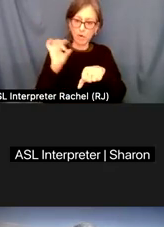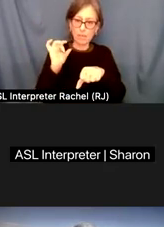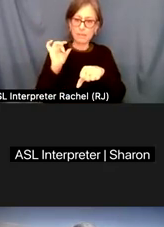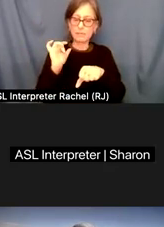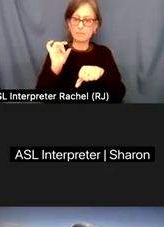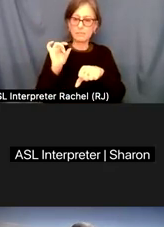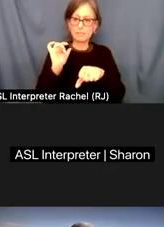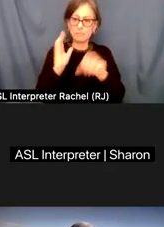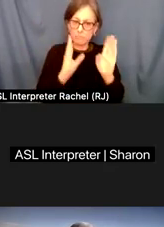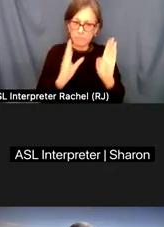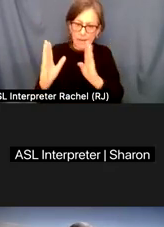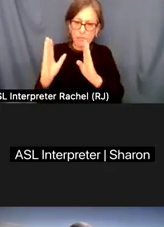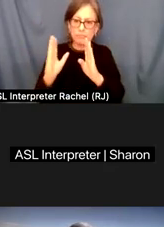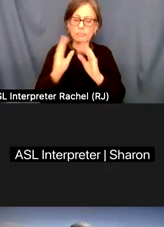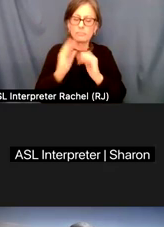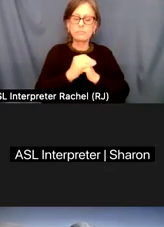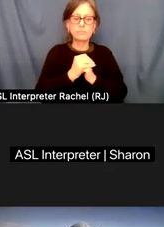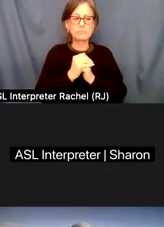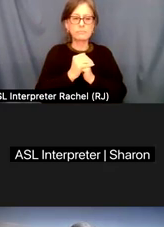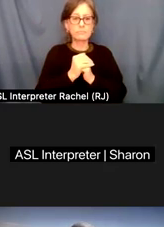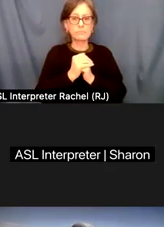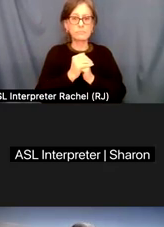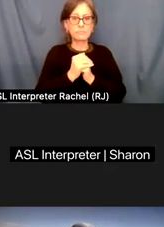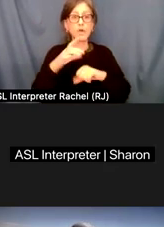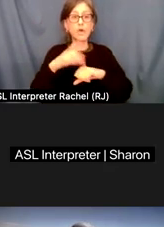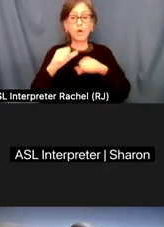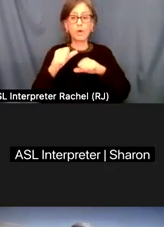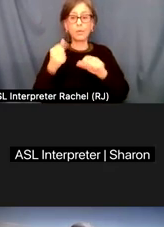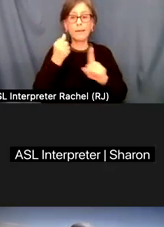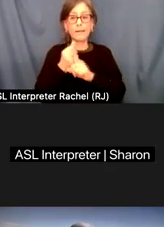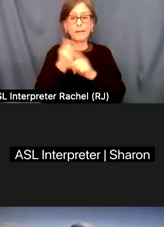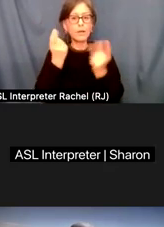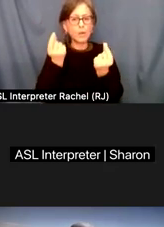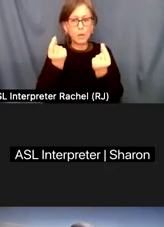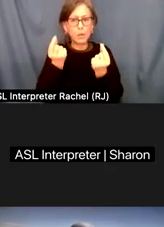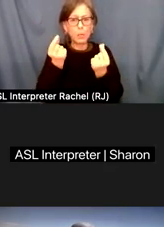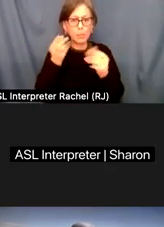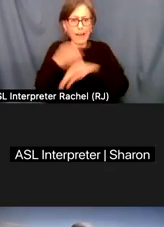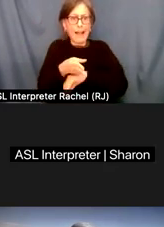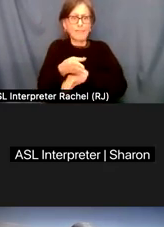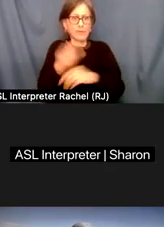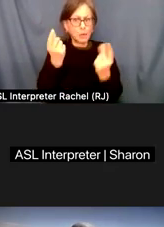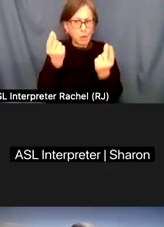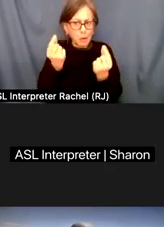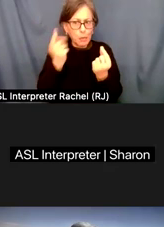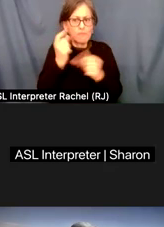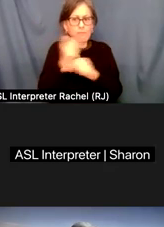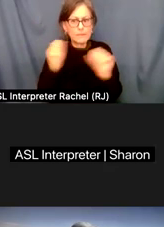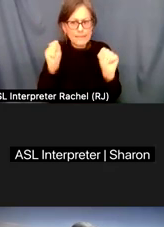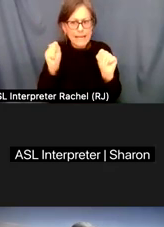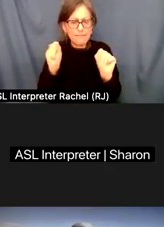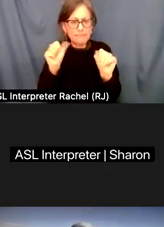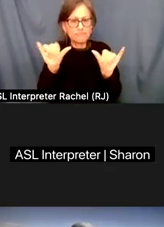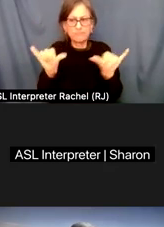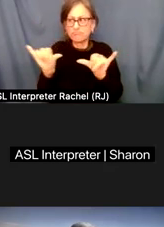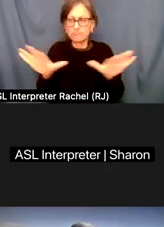to get prepared. There's what to do during and immediately after earthquakes to be safe and to maintain